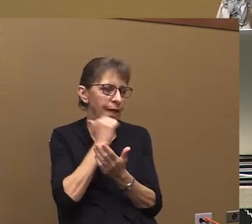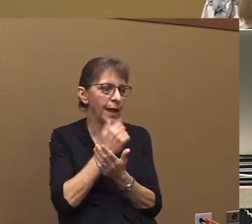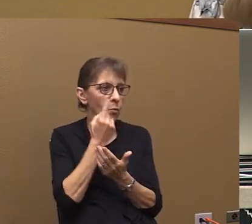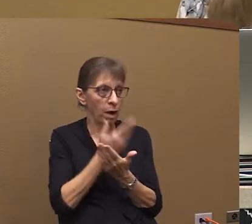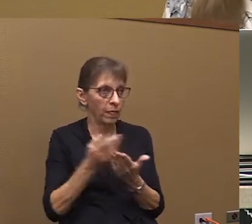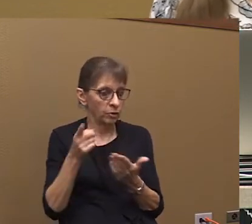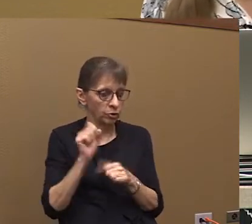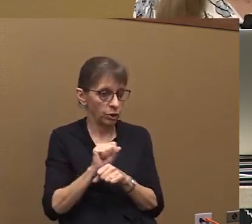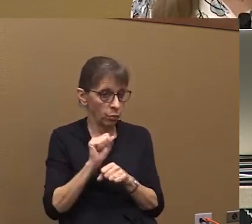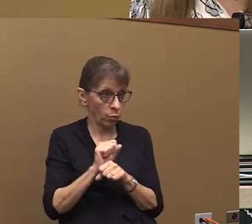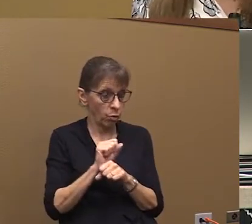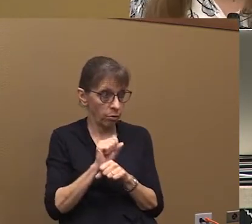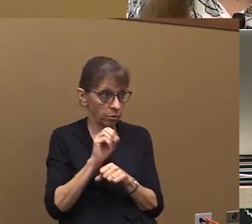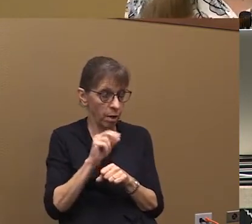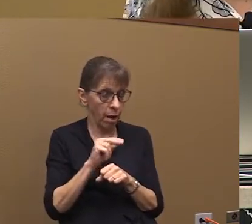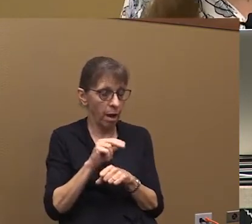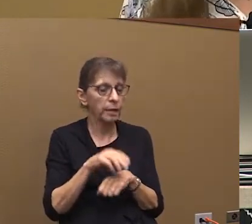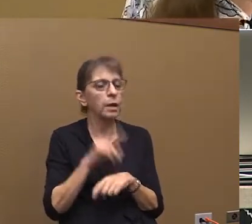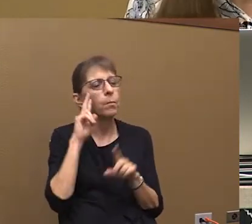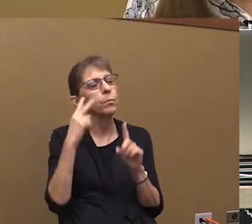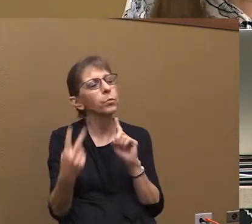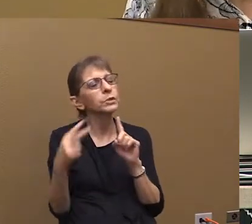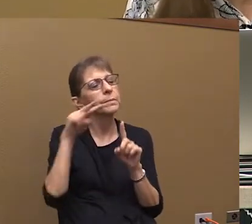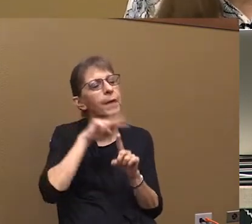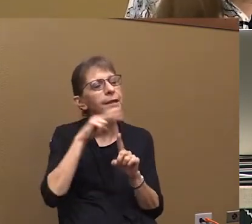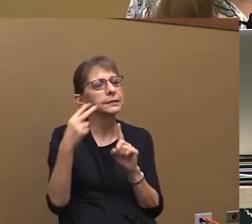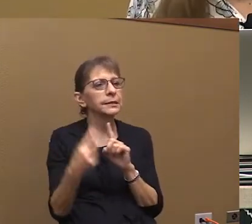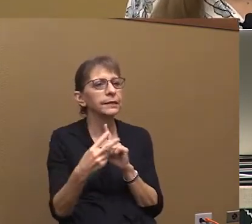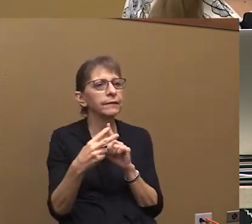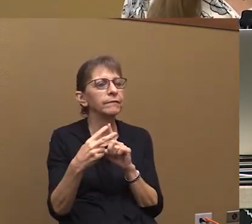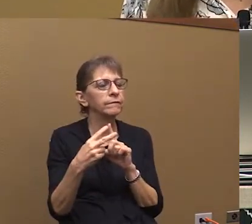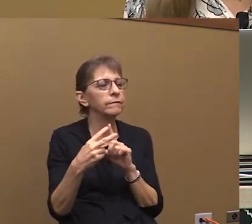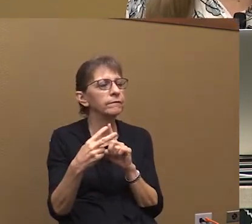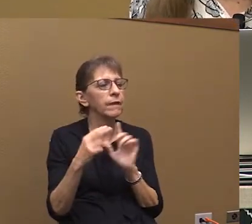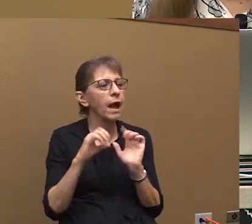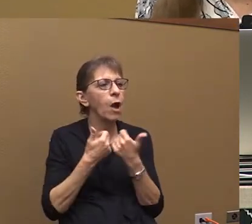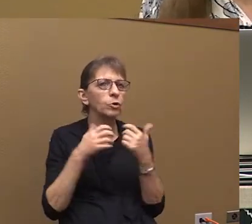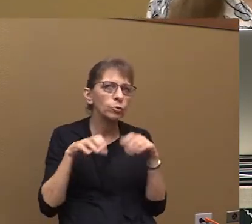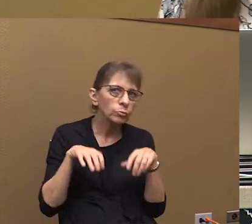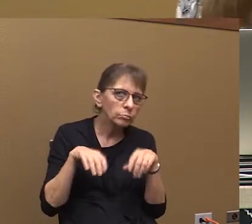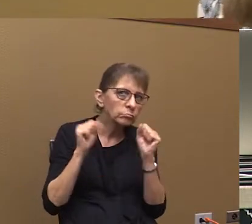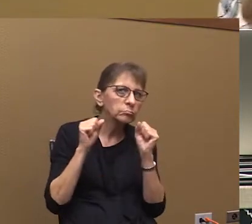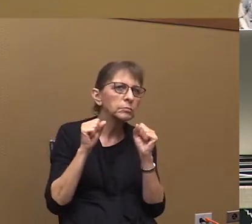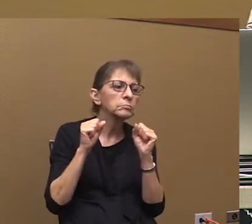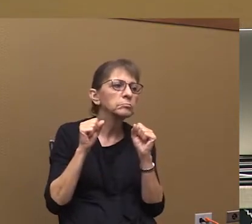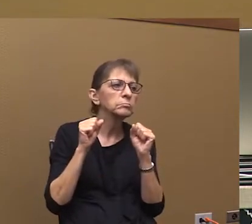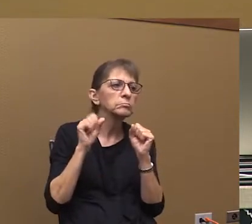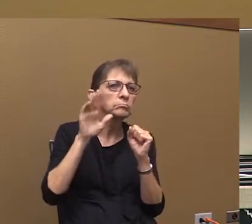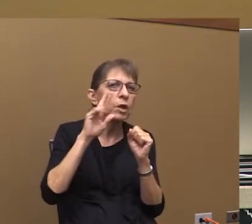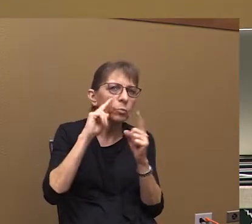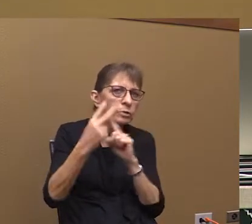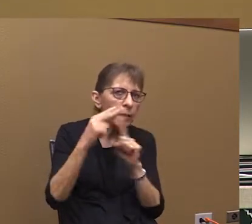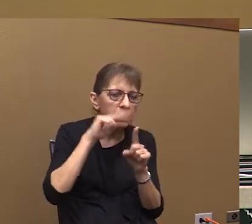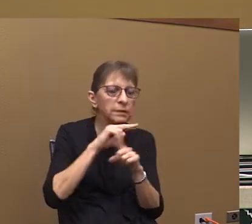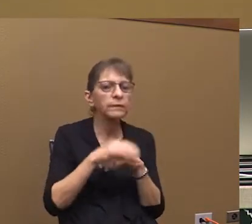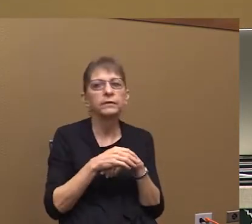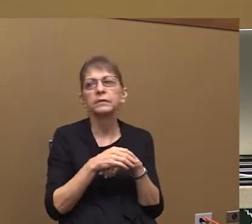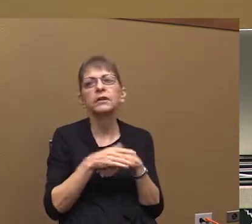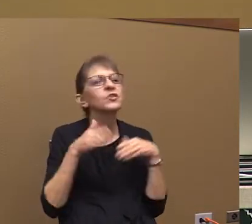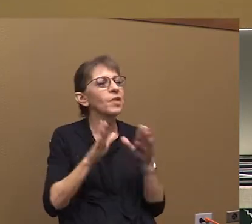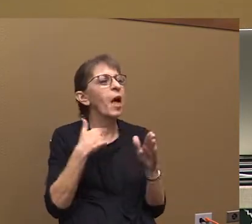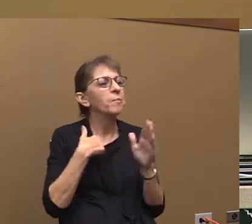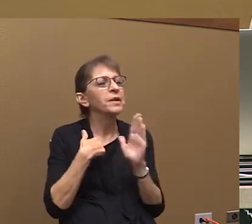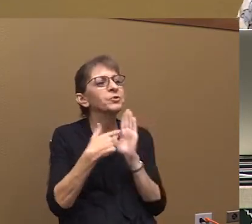classroom. She submitted her lessons daily, and one of the things she had worked on was